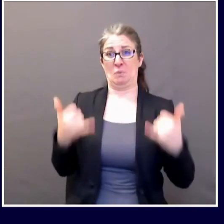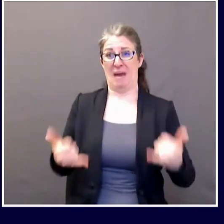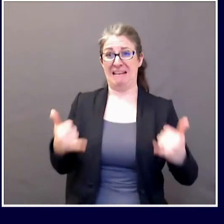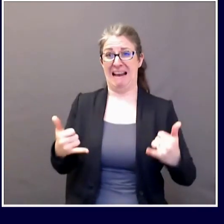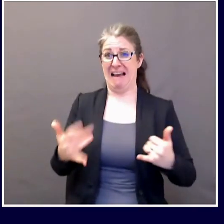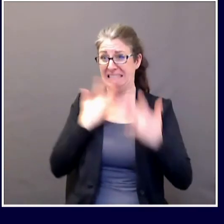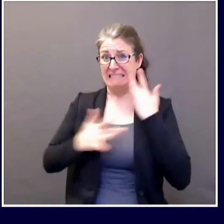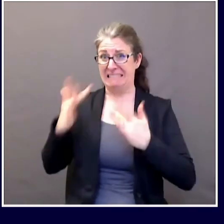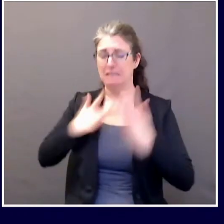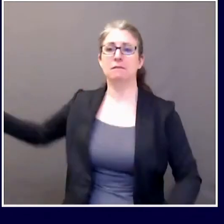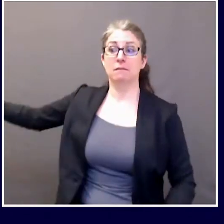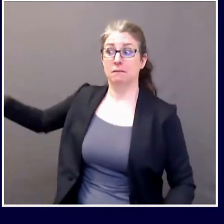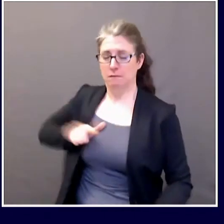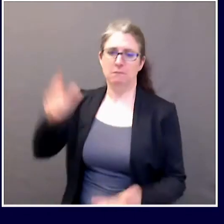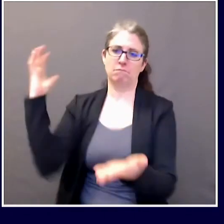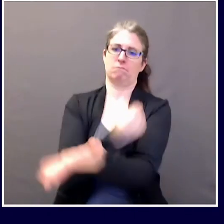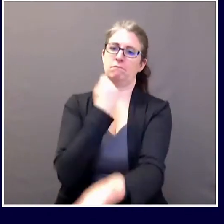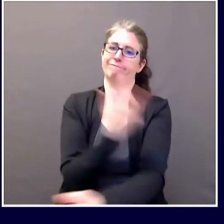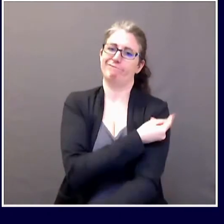Whittle.